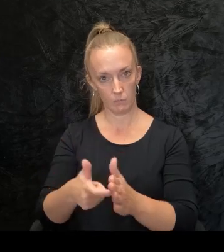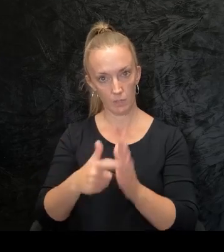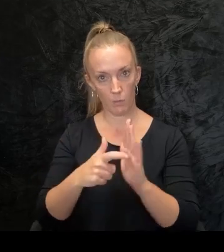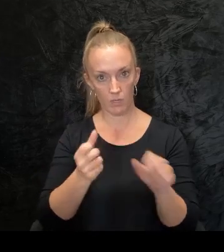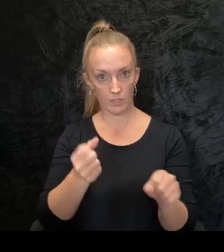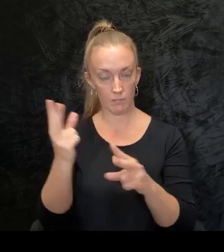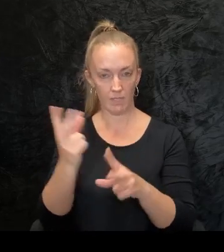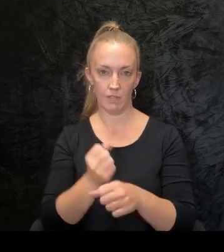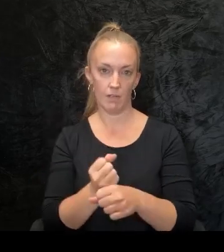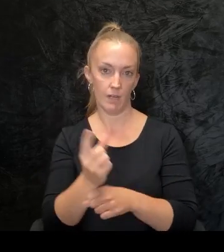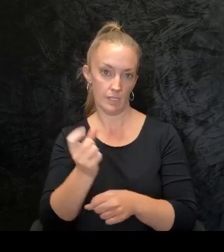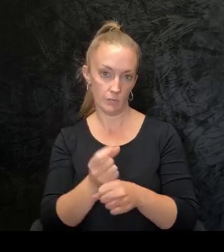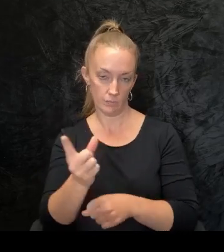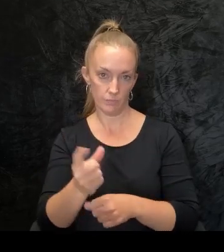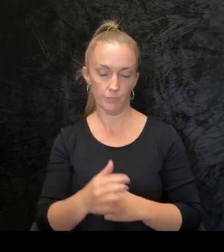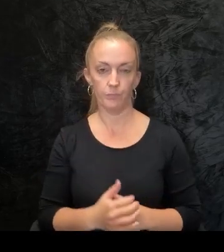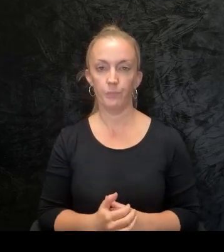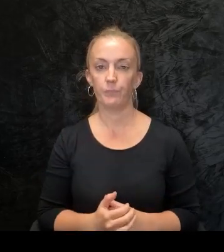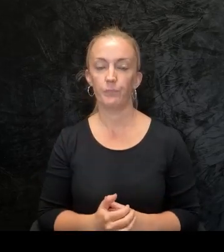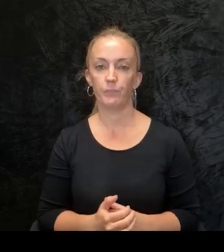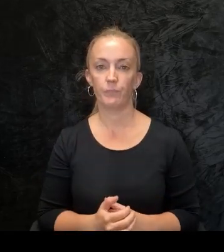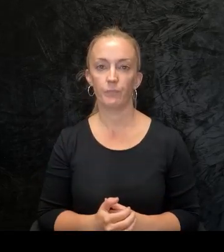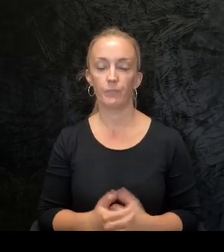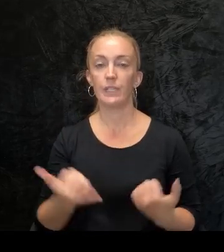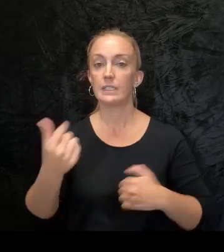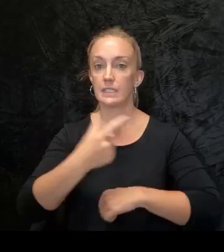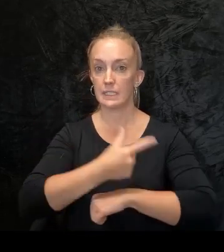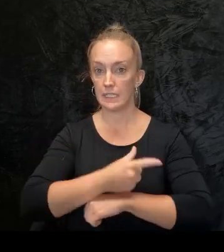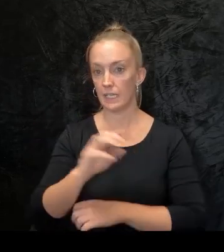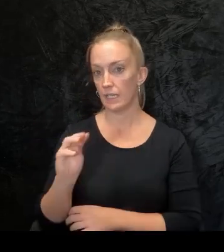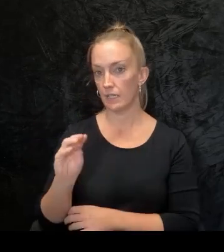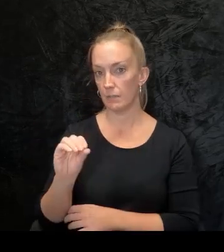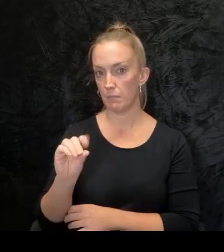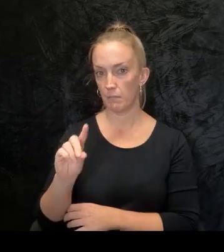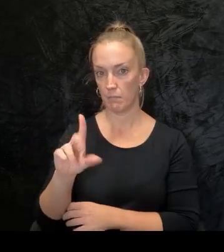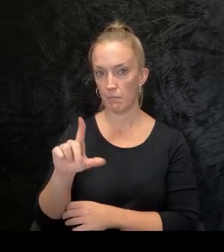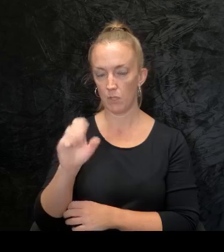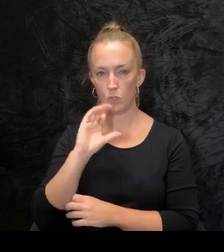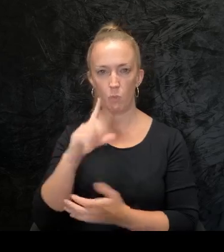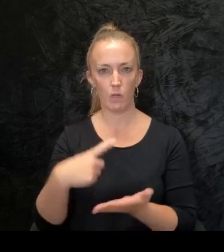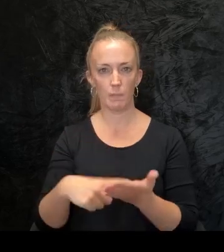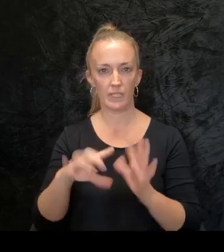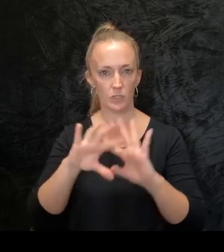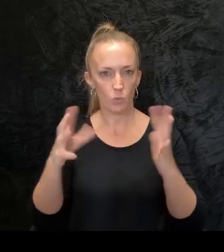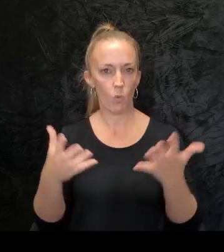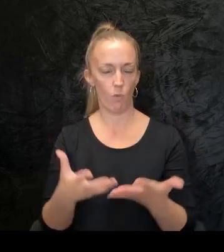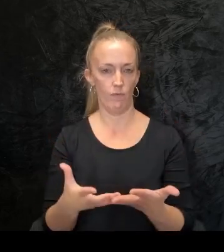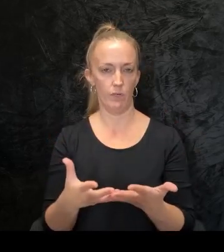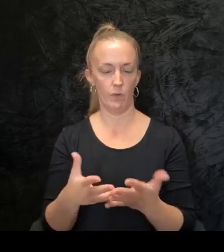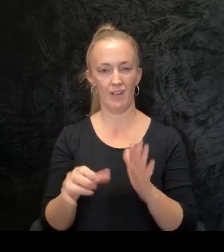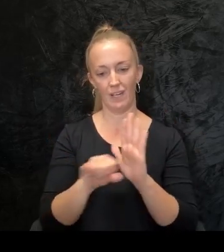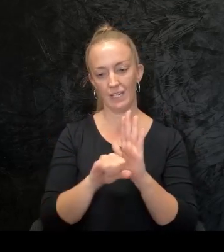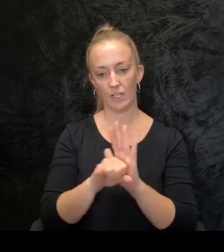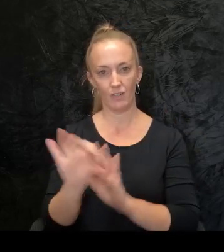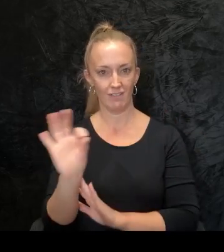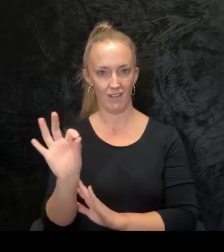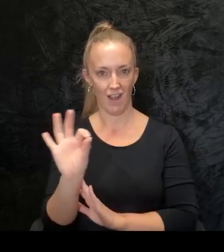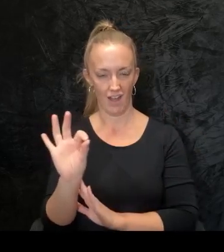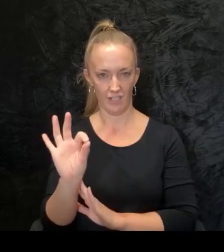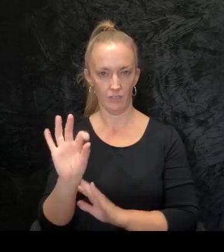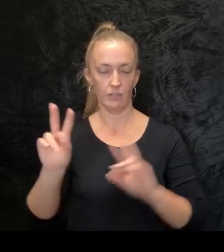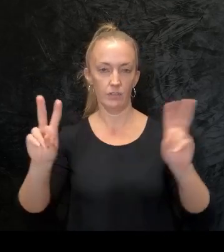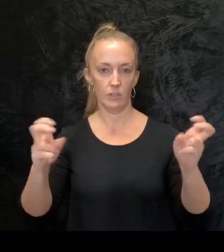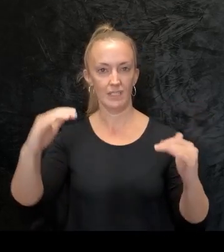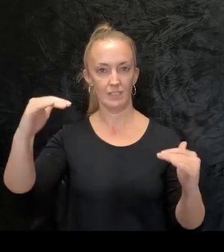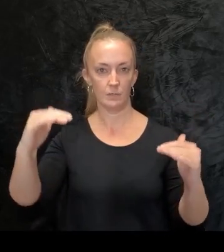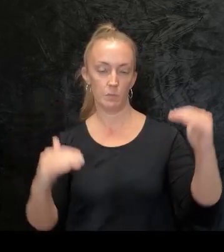annually. In today's module, we will be discussing an overview of Indicator 9, Disproportionate Representation